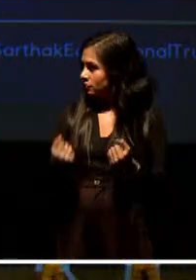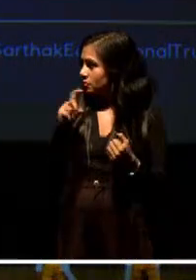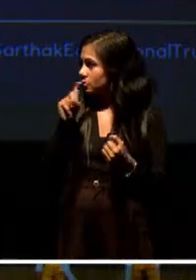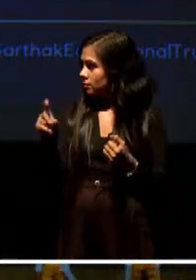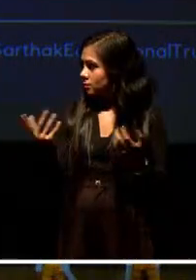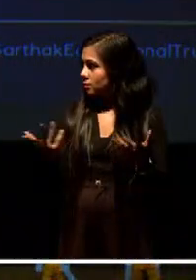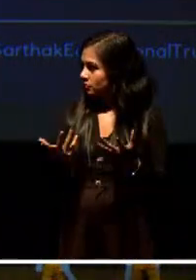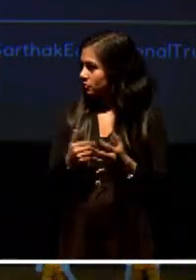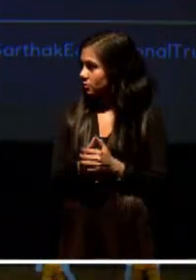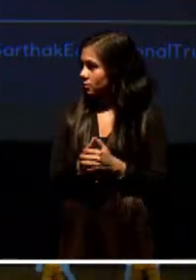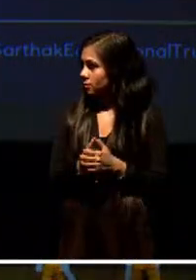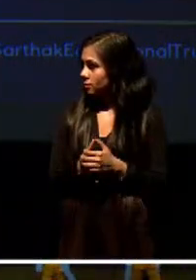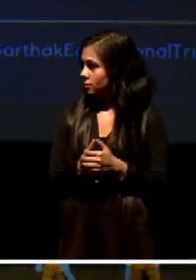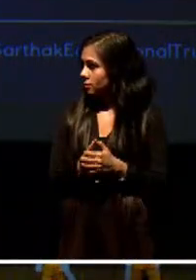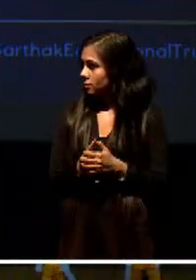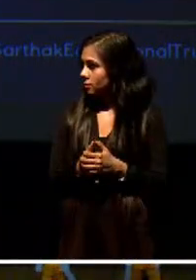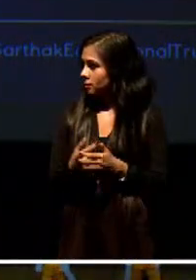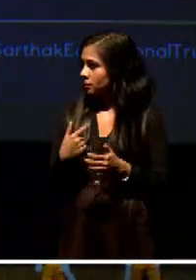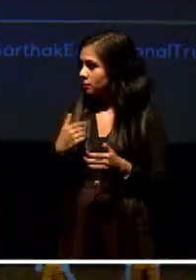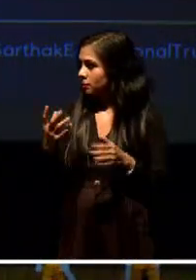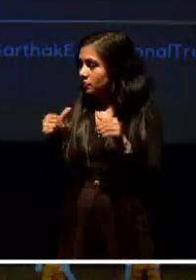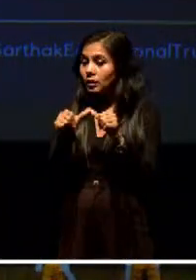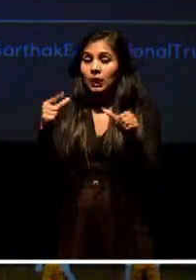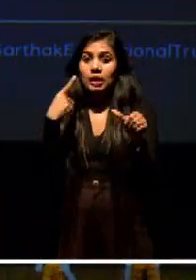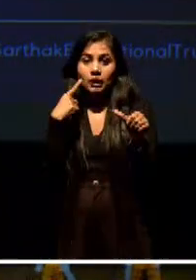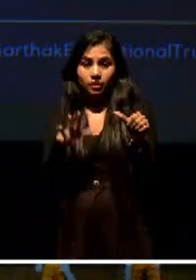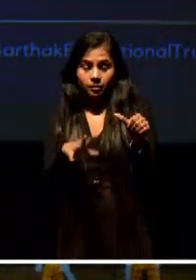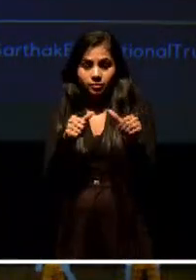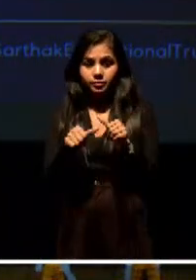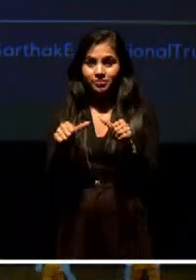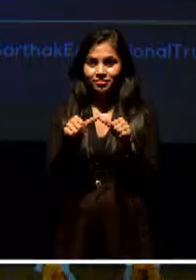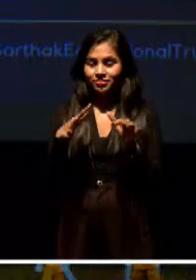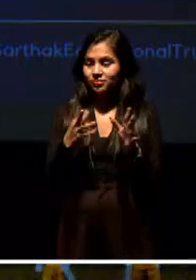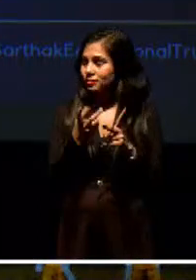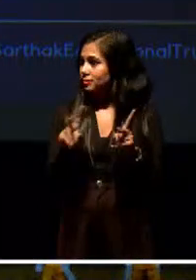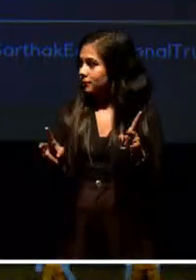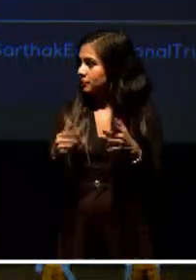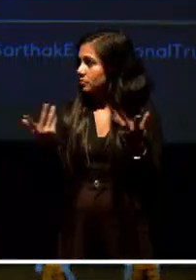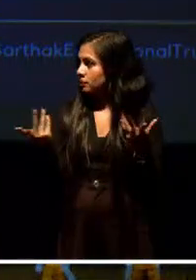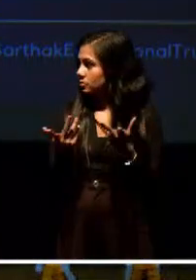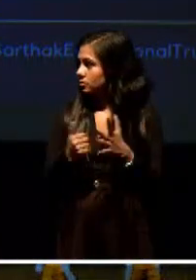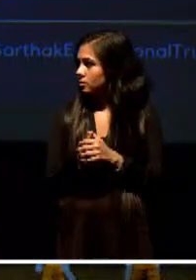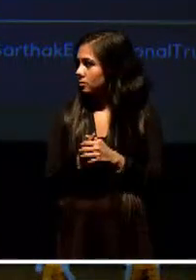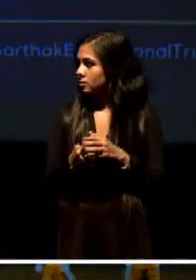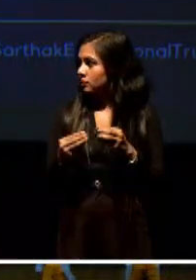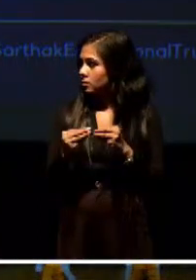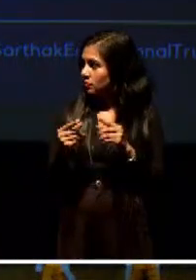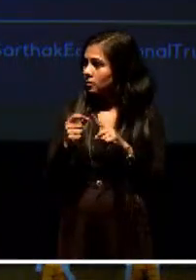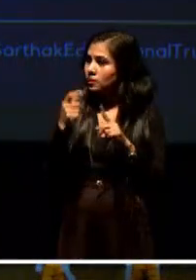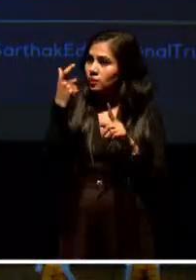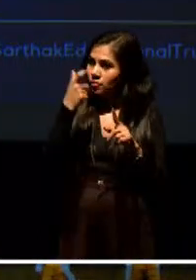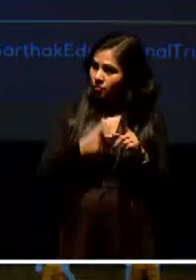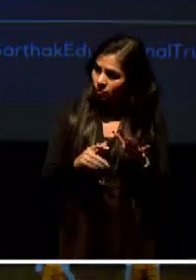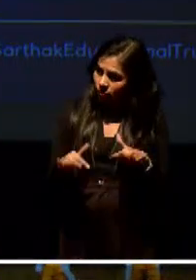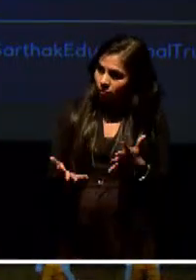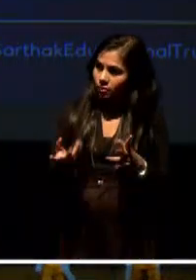is, we hear a lot about artificial intelligence. We understand that it can be very personalized.